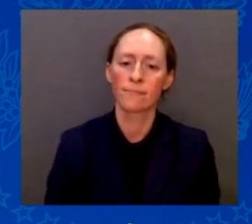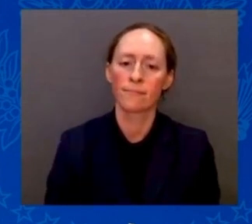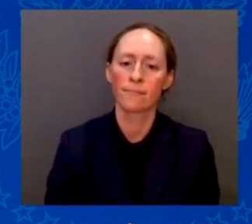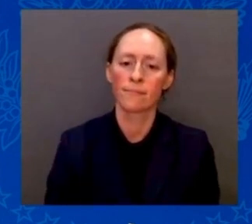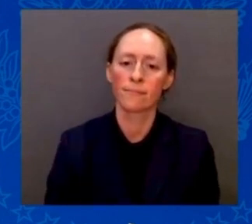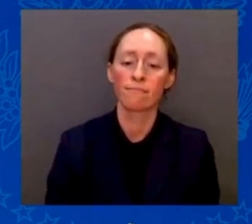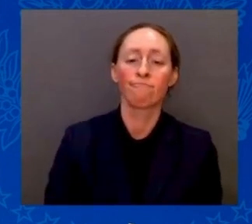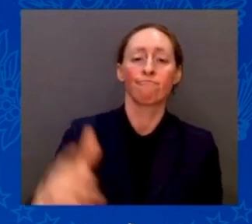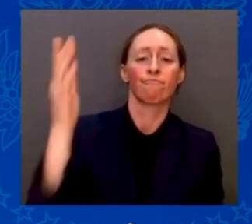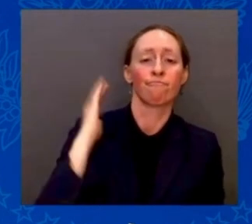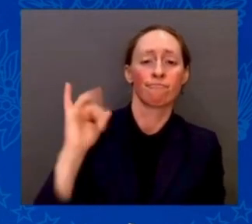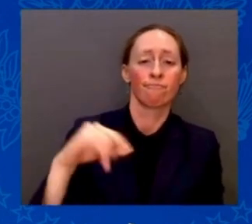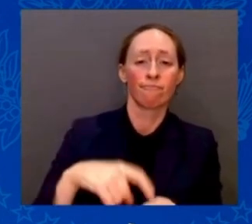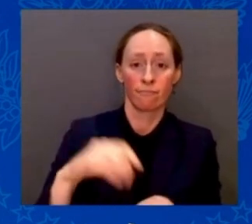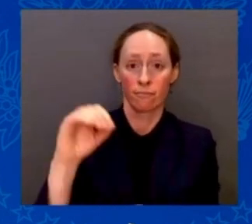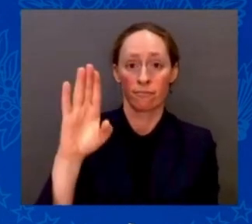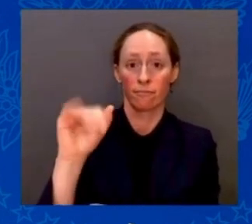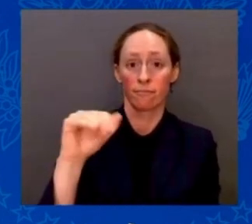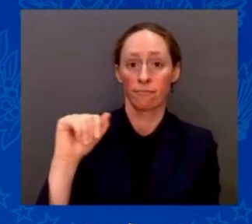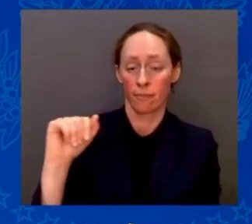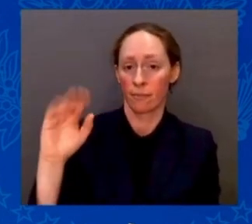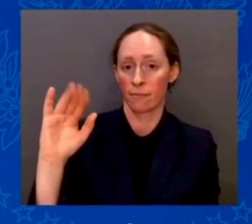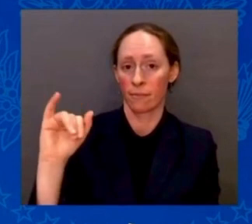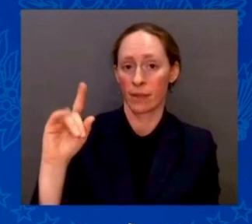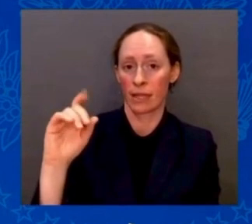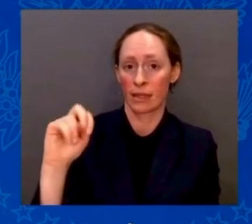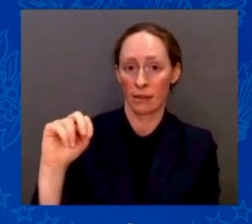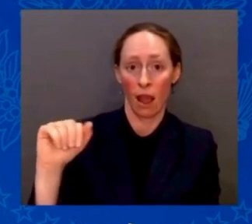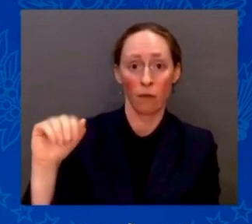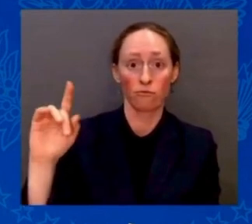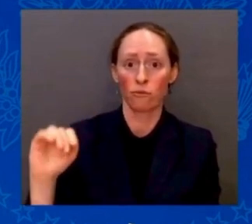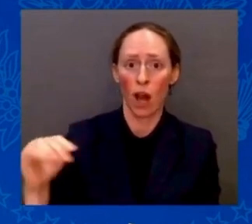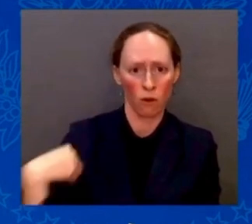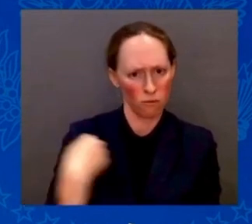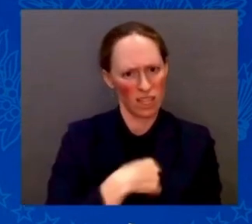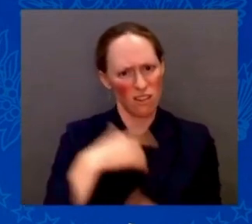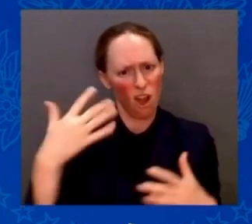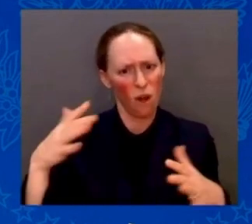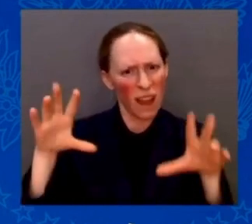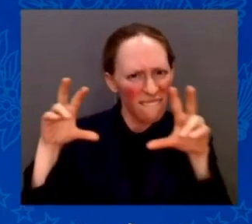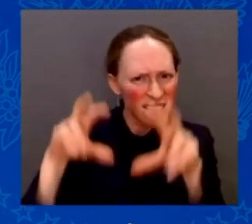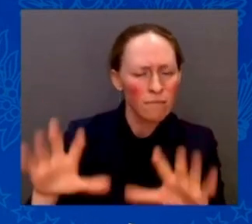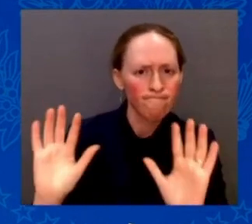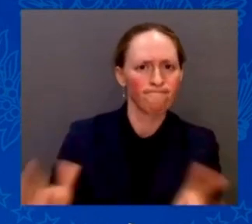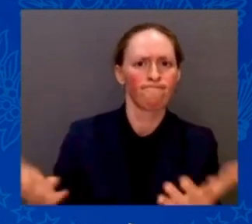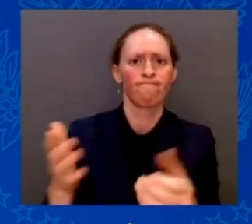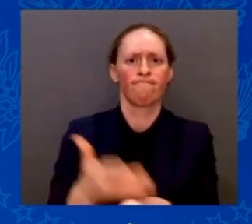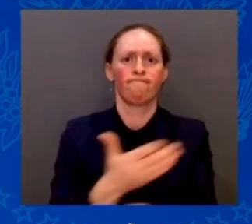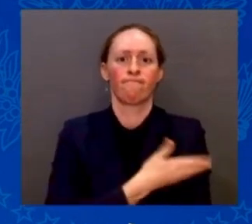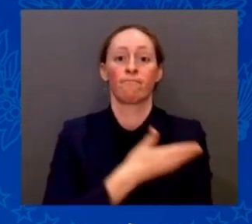of dollars in the state of Florida, replacing wooden power poles and steel poles,